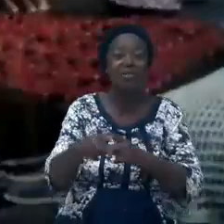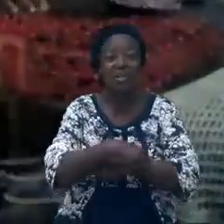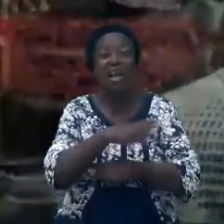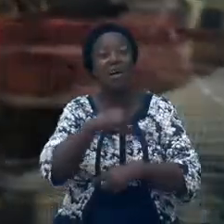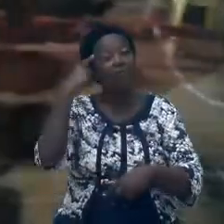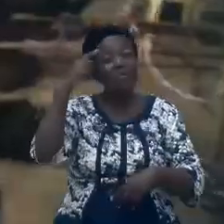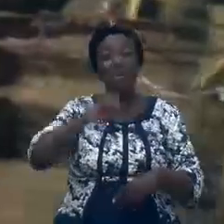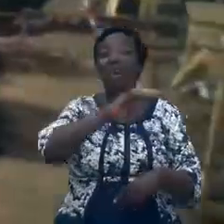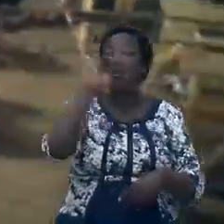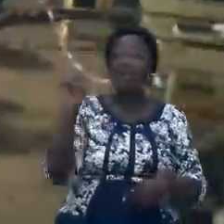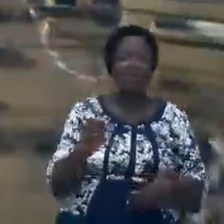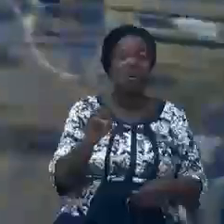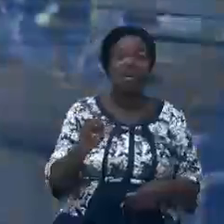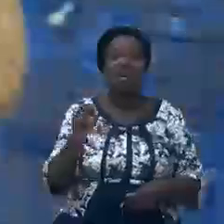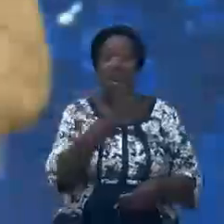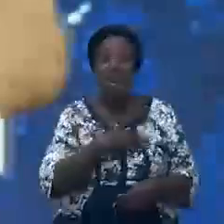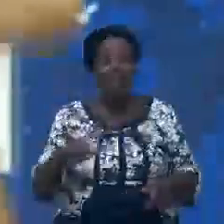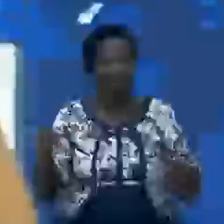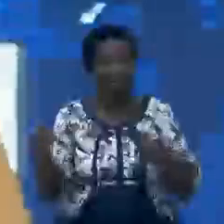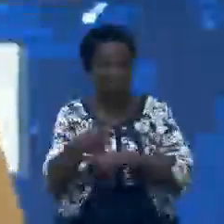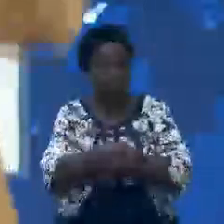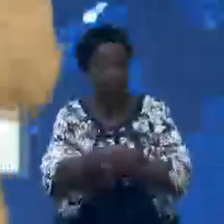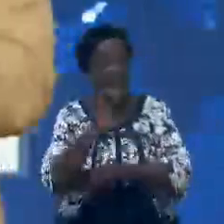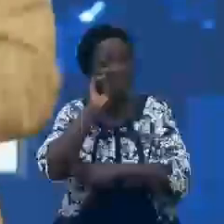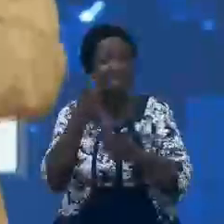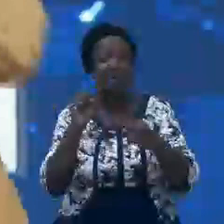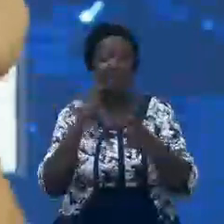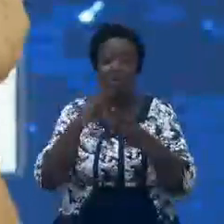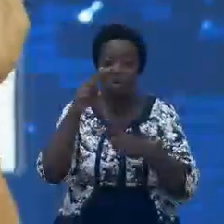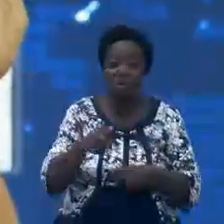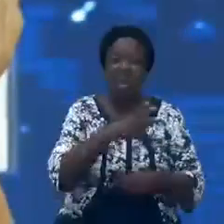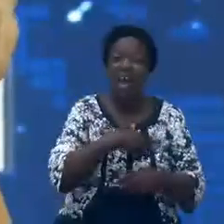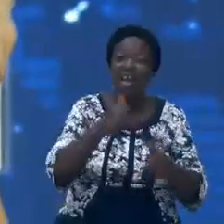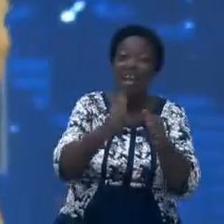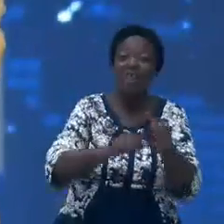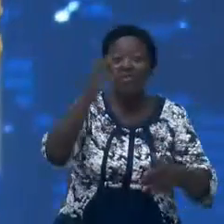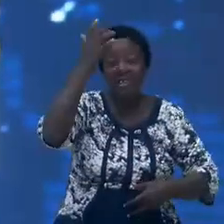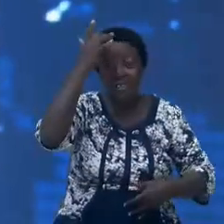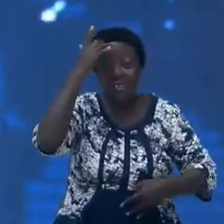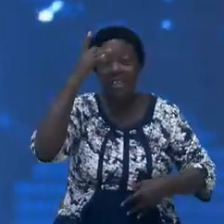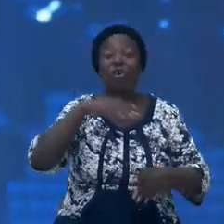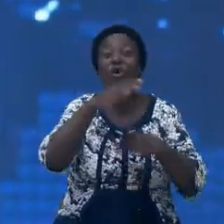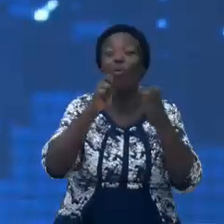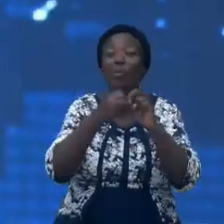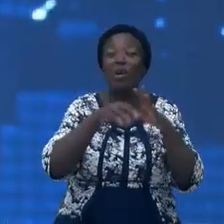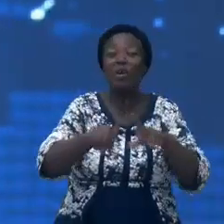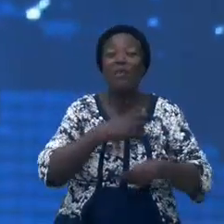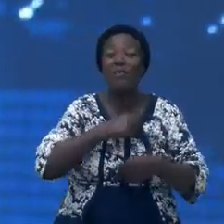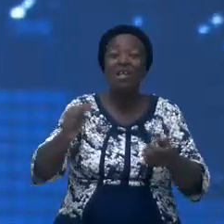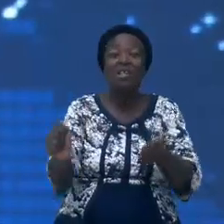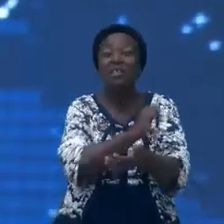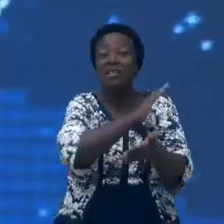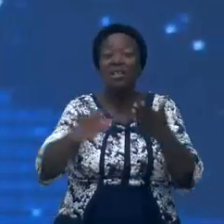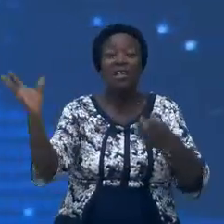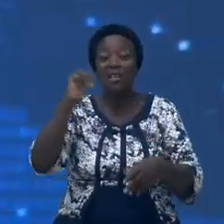the same yesterday and today and forever. And today he comes to you, and